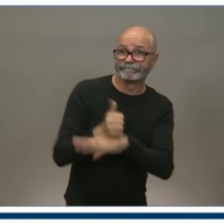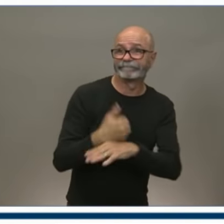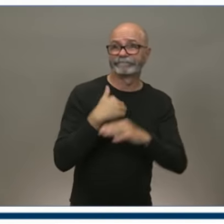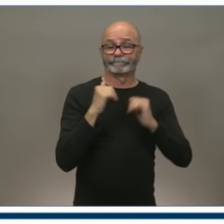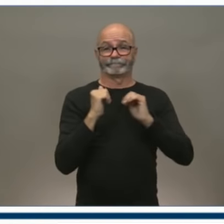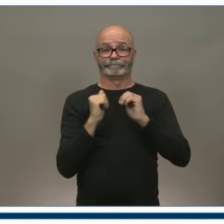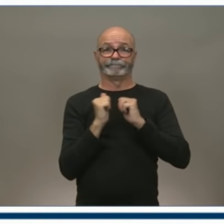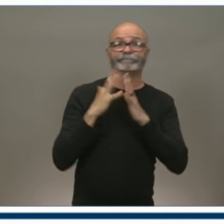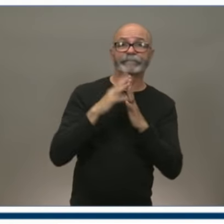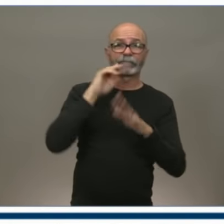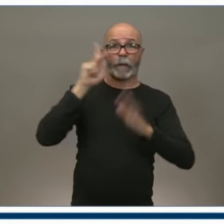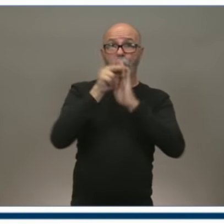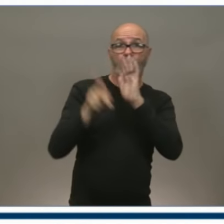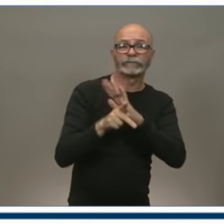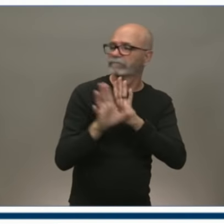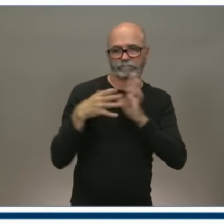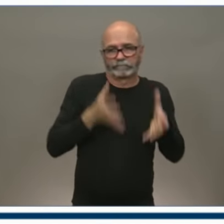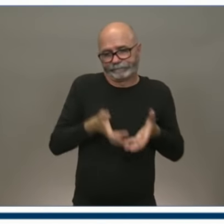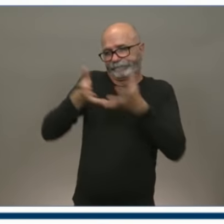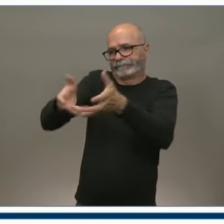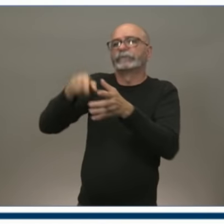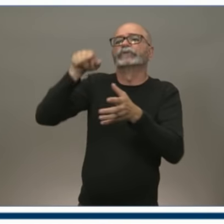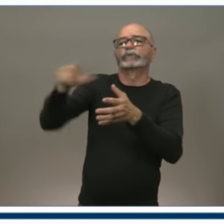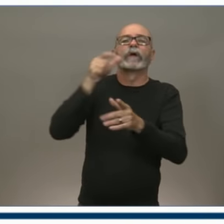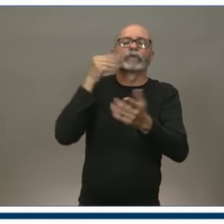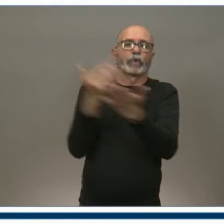elected, and they'll do that in the new year.